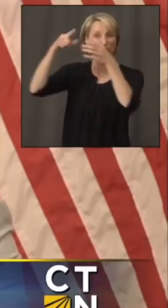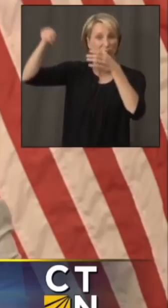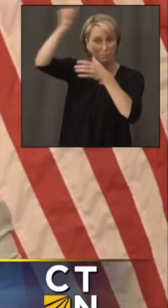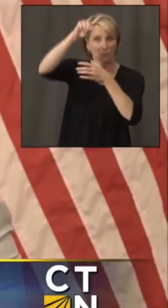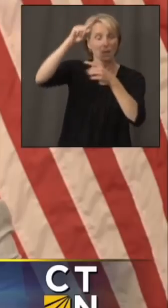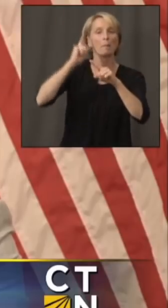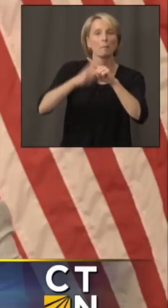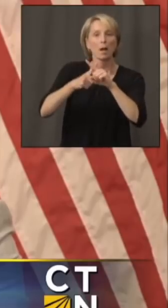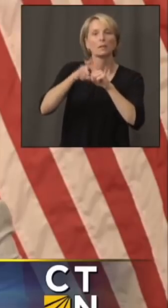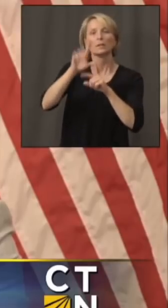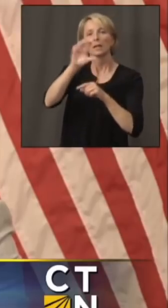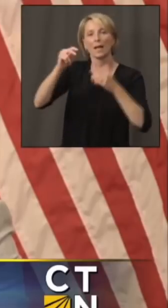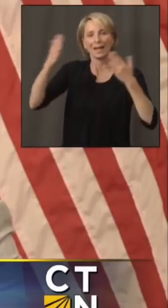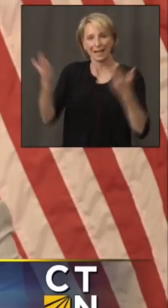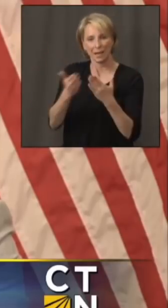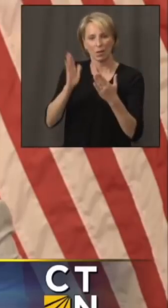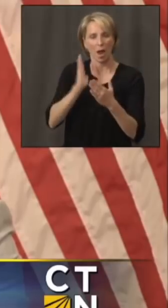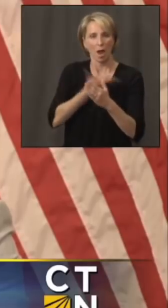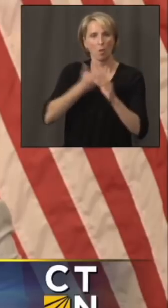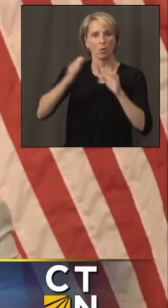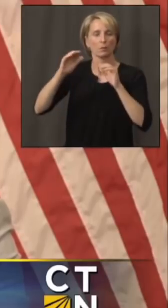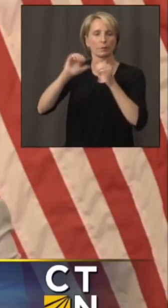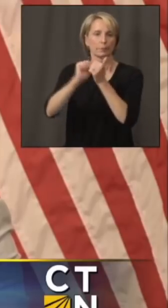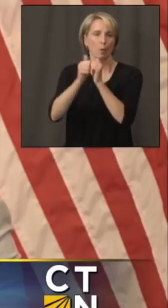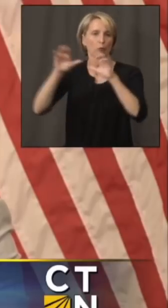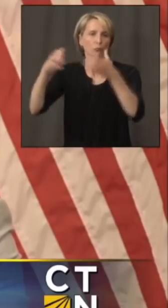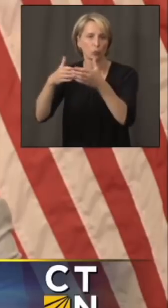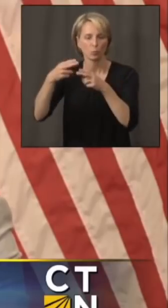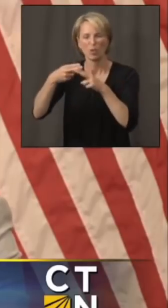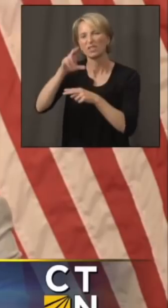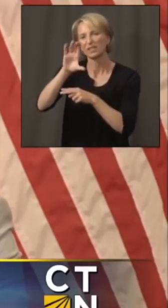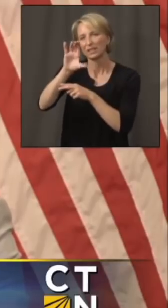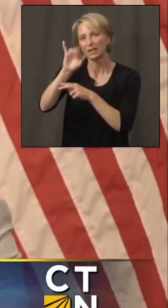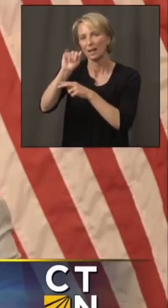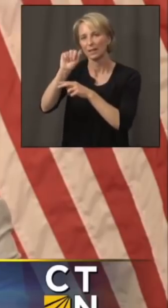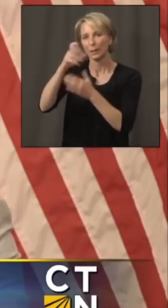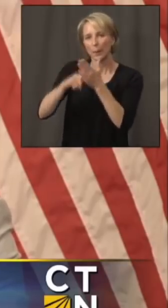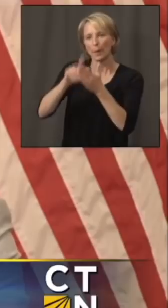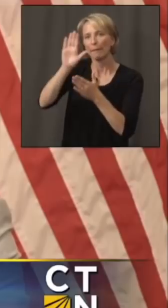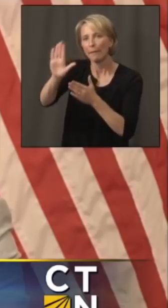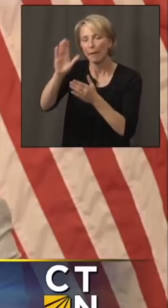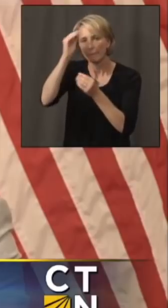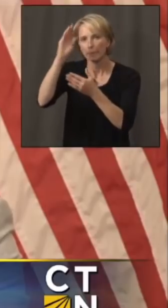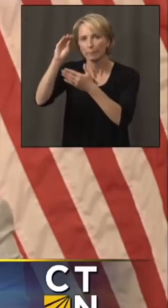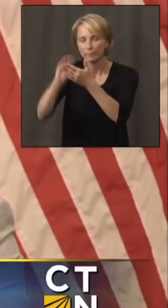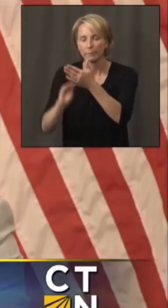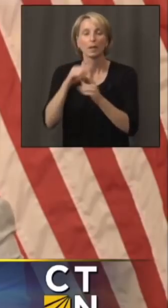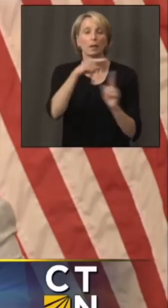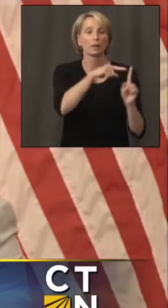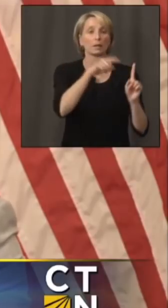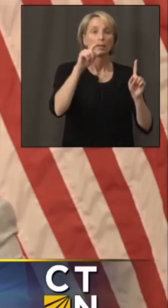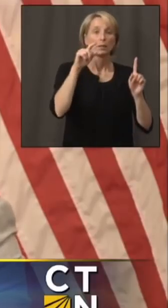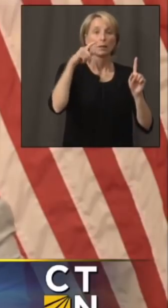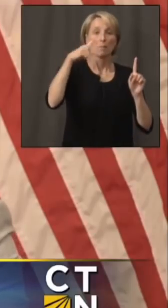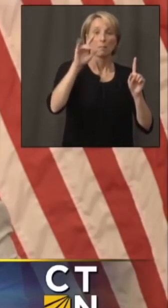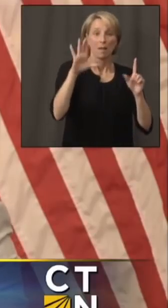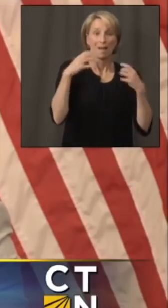that CIAC was looking to put forth as well. So at the end of the day, DPH provided a letter yesterday